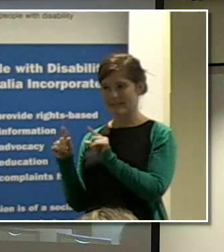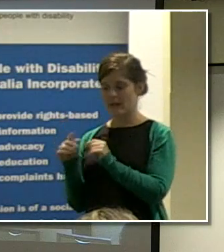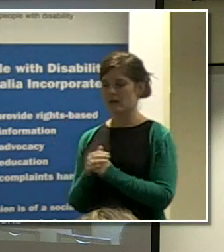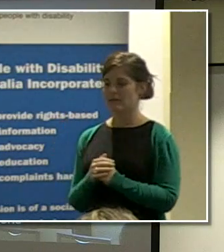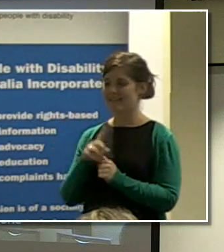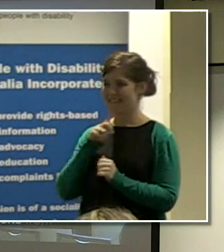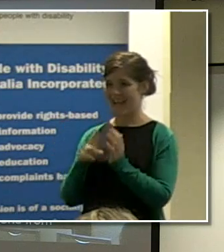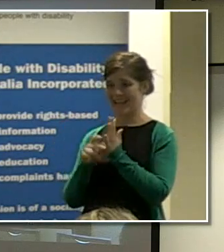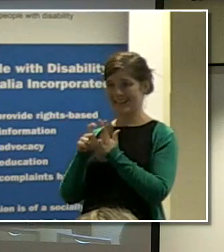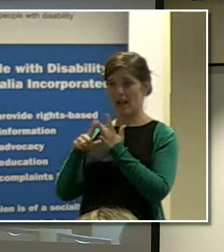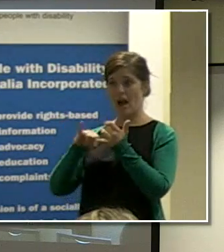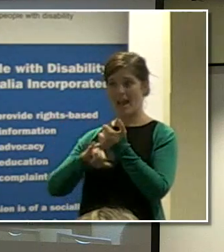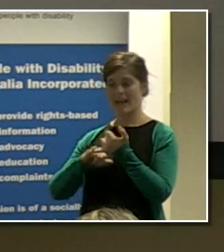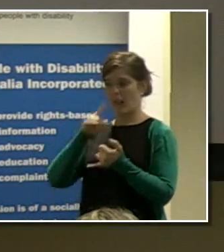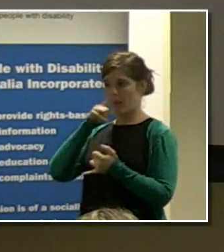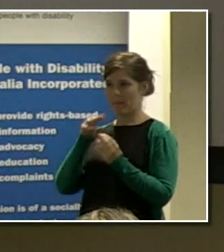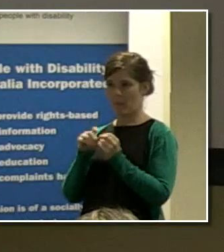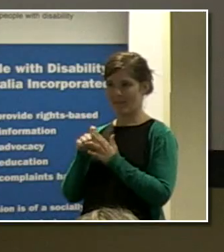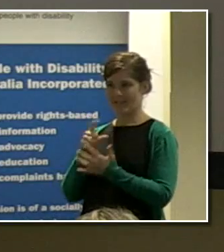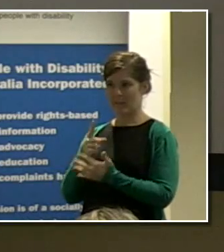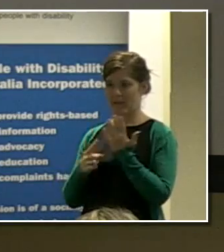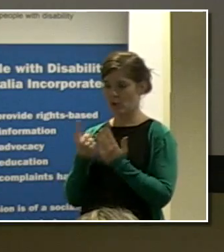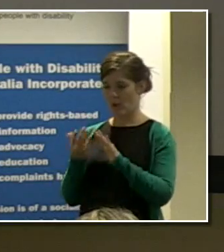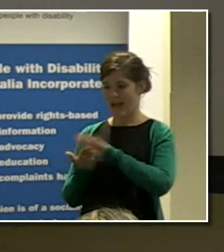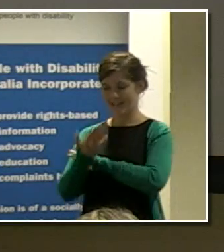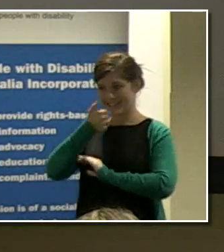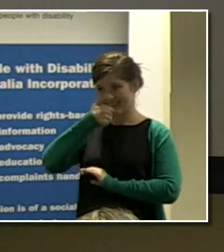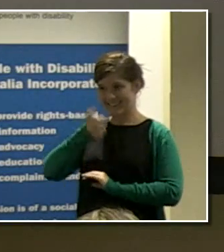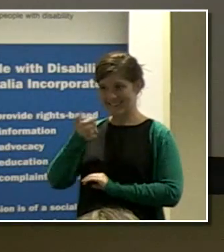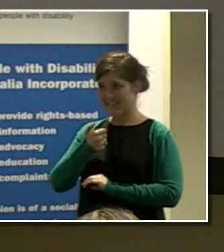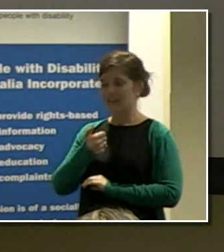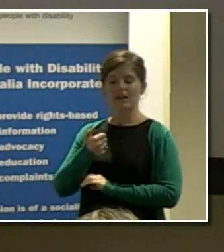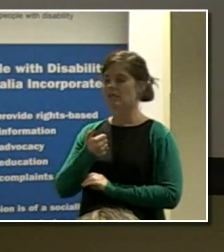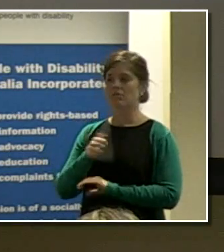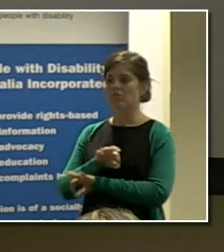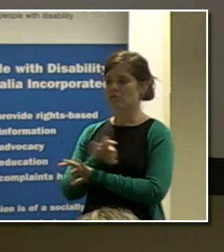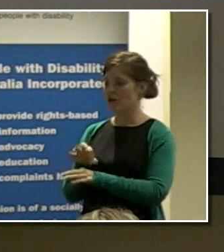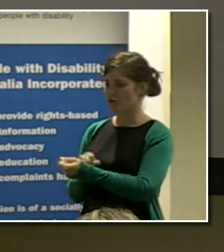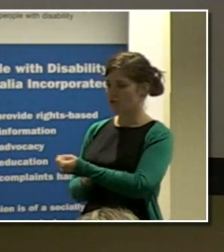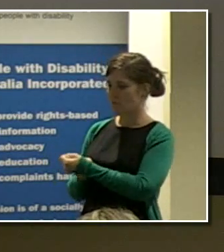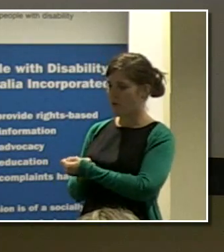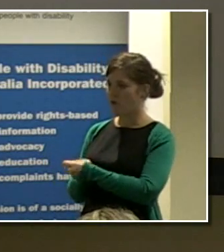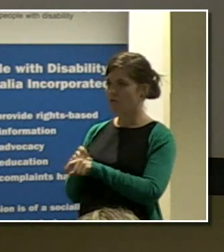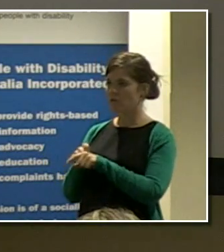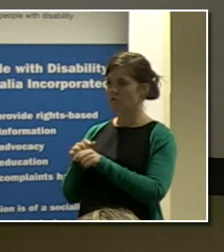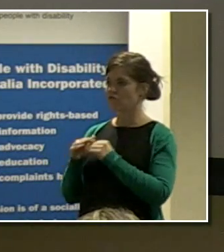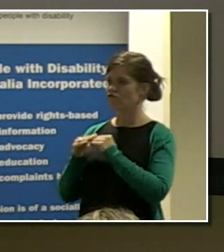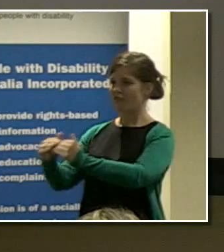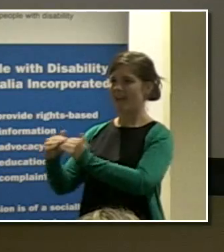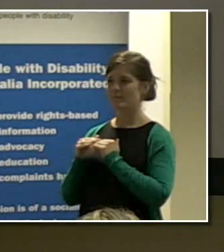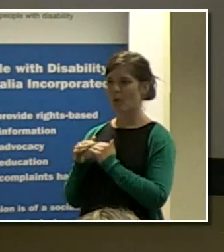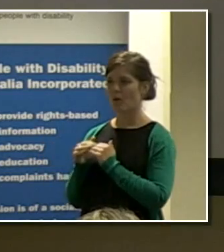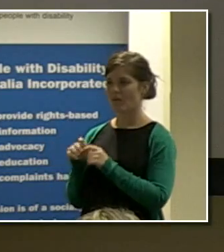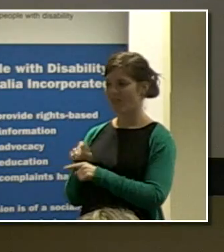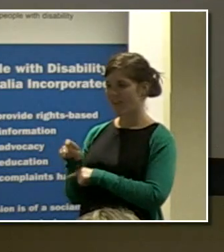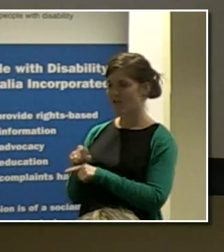NDIS, people with disability under 16 are now not supported with the cost of transport to therapy, such